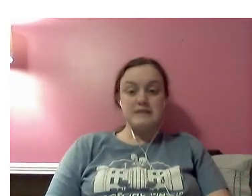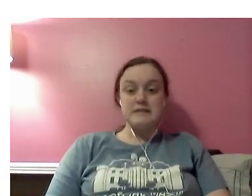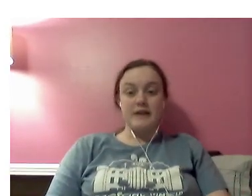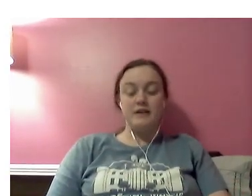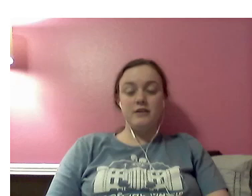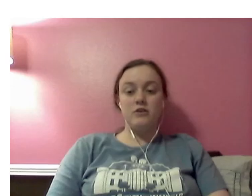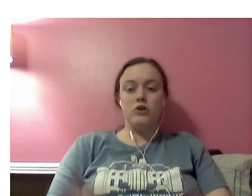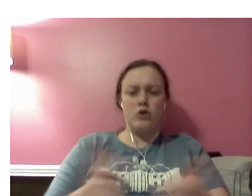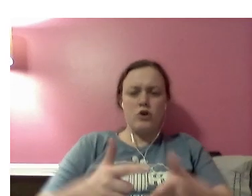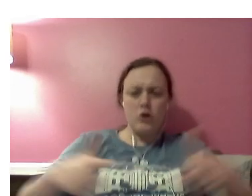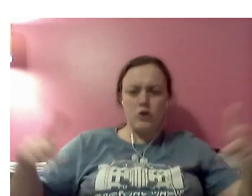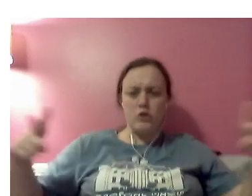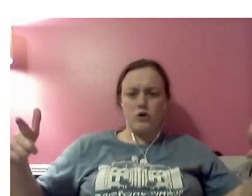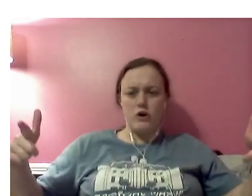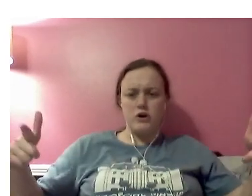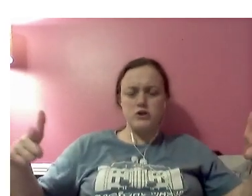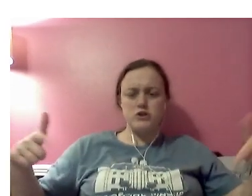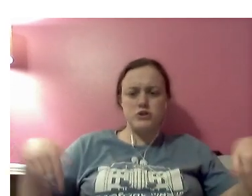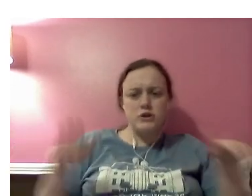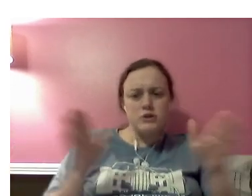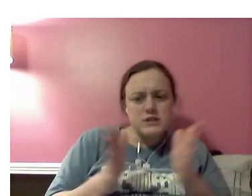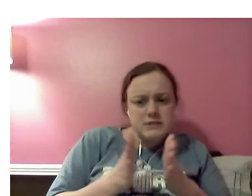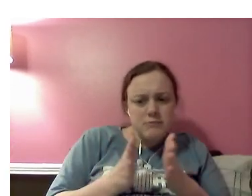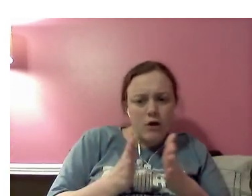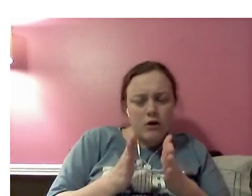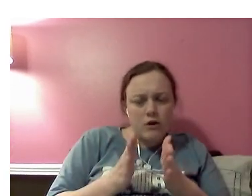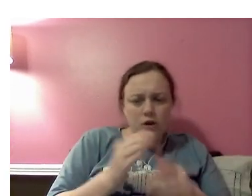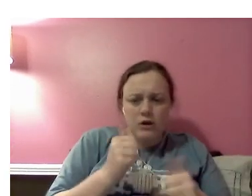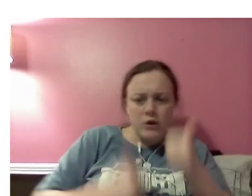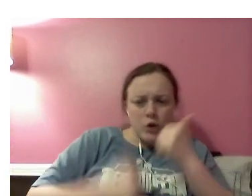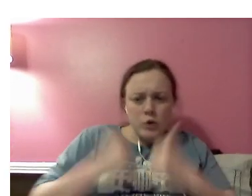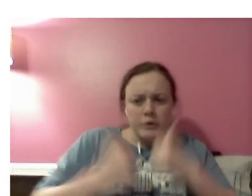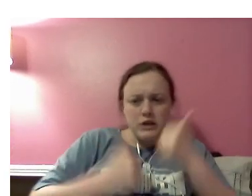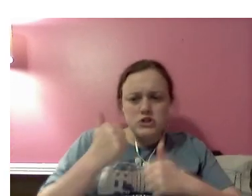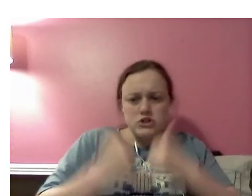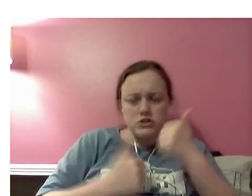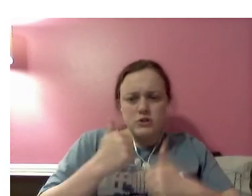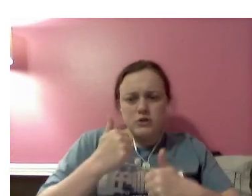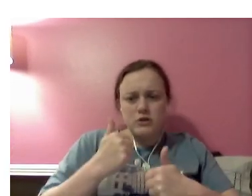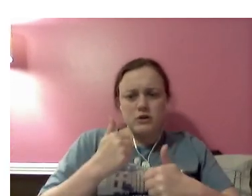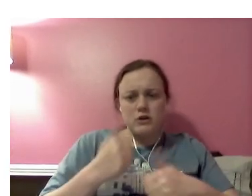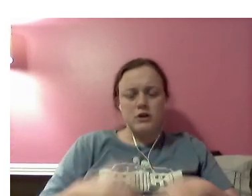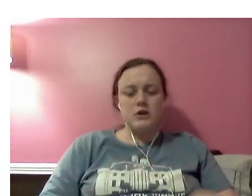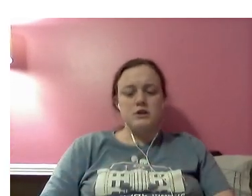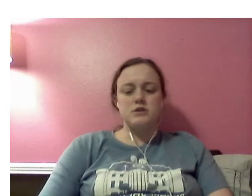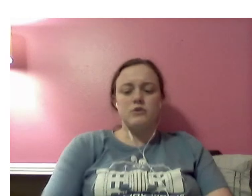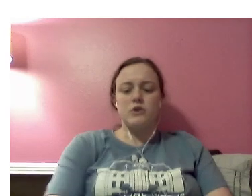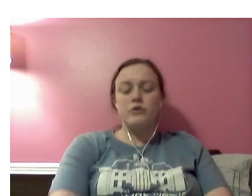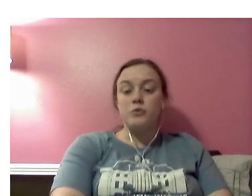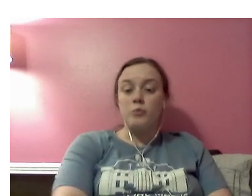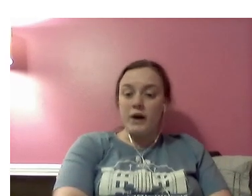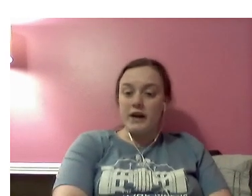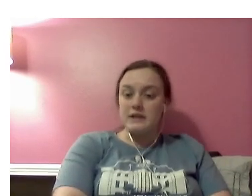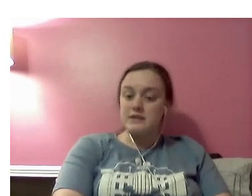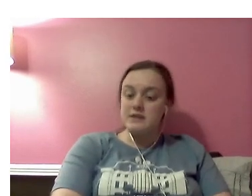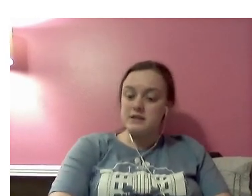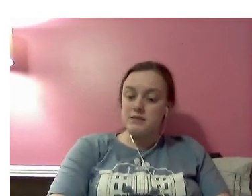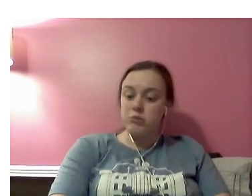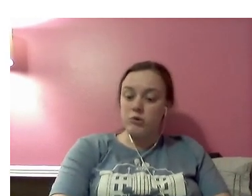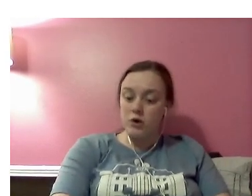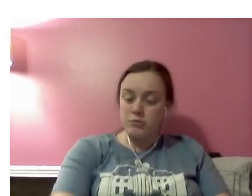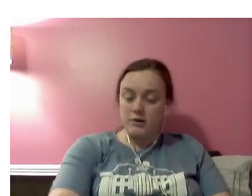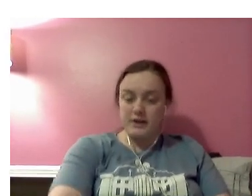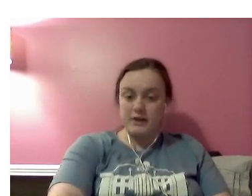So I said large, small, which. So the only way that this